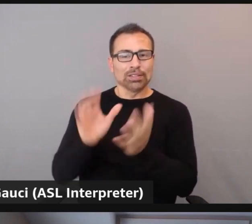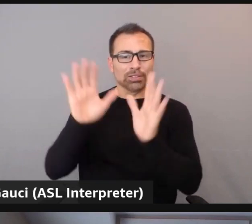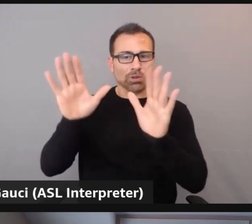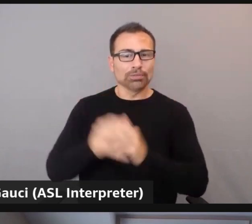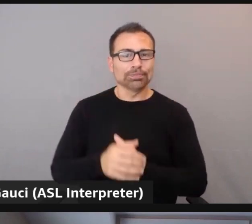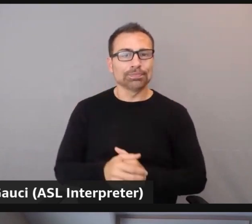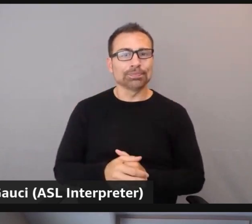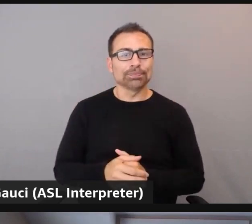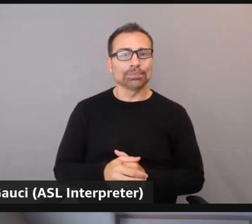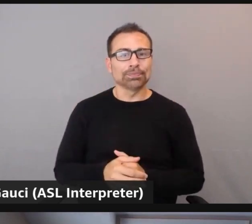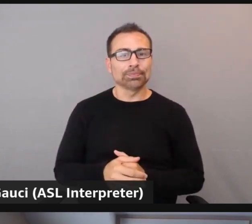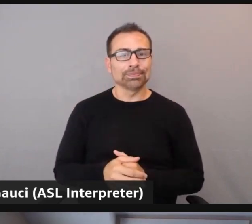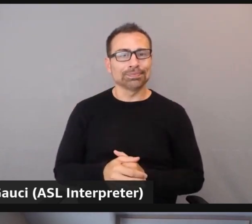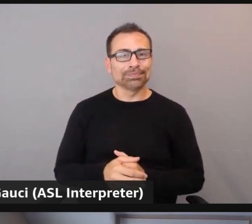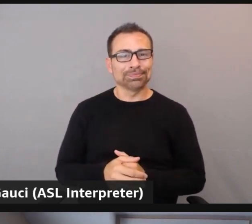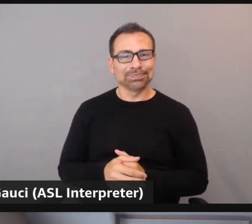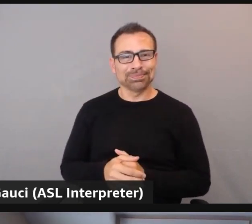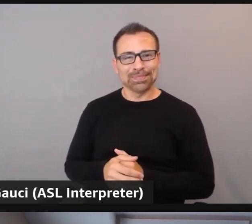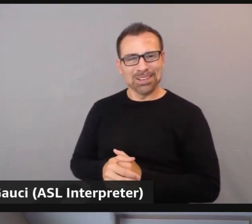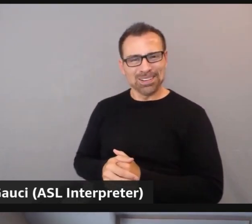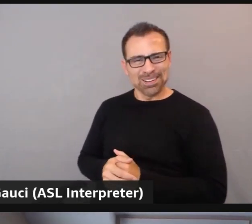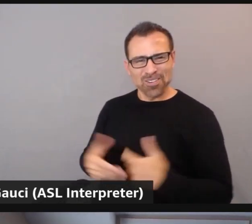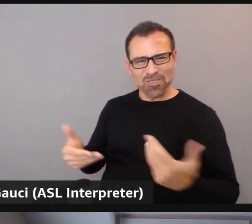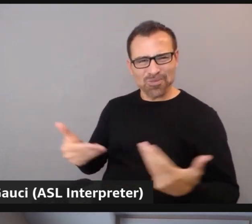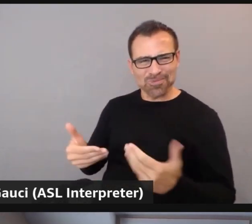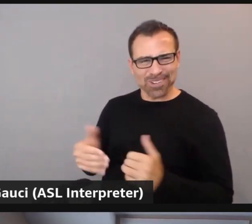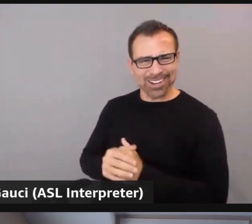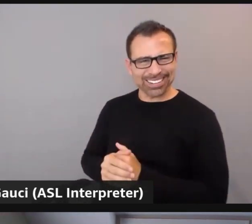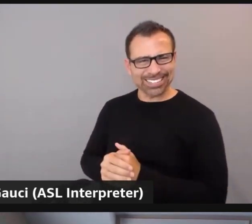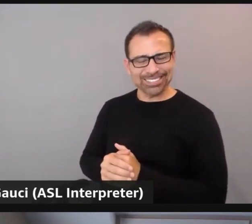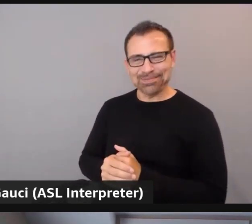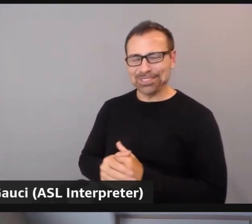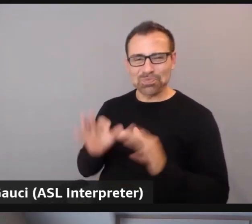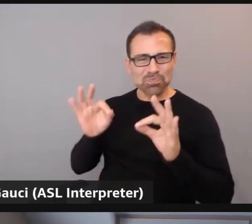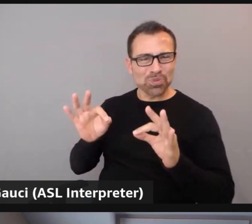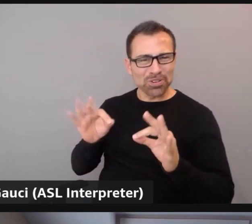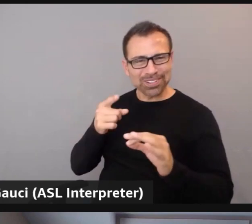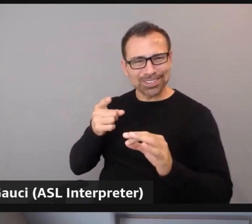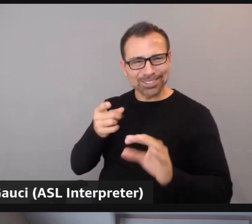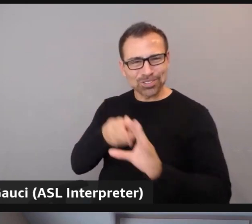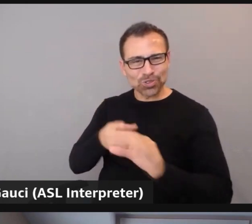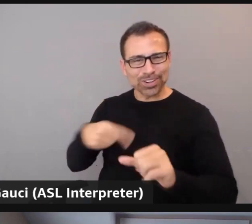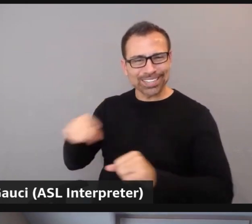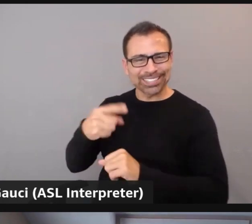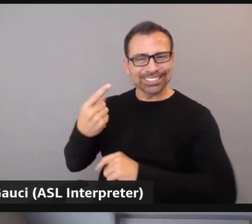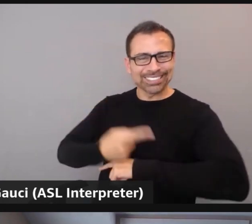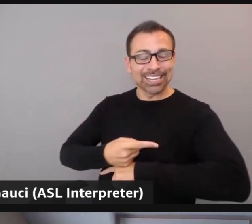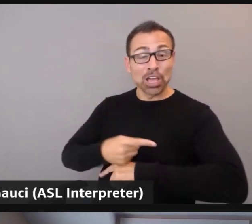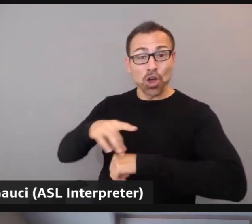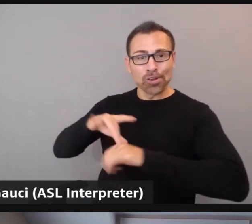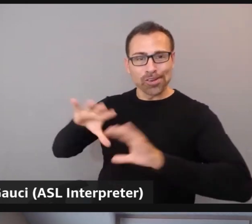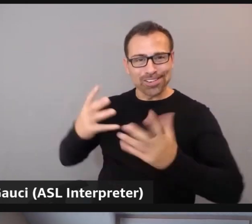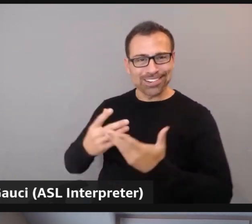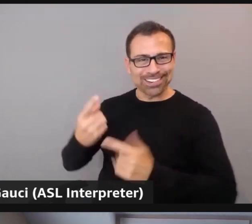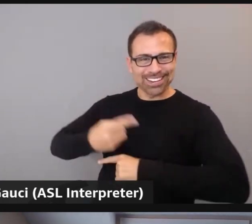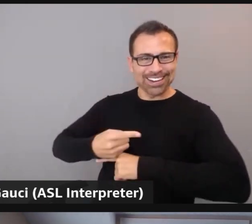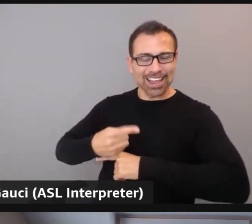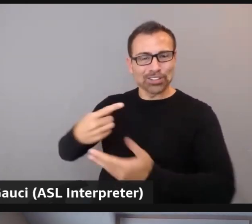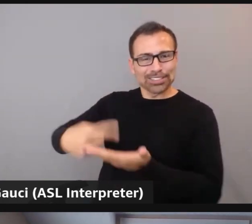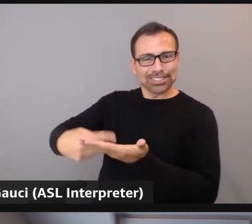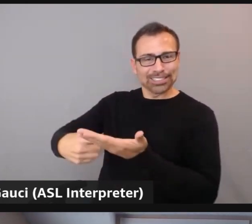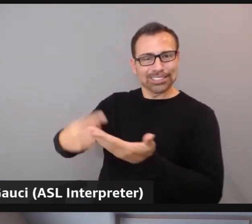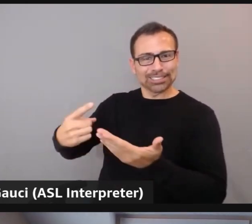It's how apropos, for Earth Day to be able to talk a little bit more about sustainability. So we have this